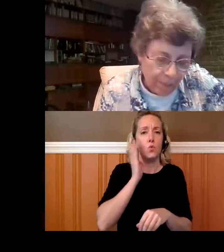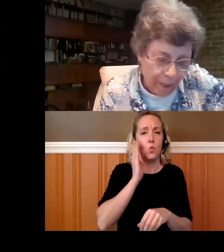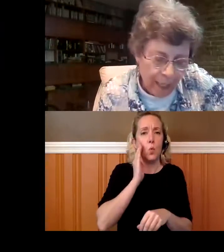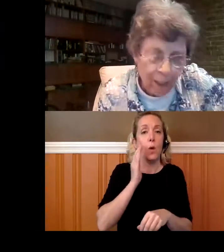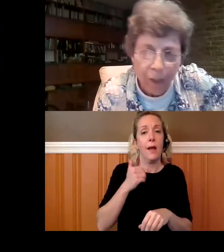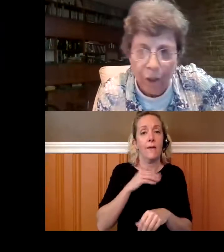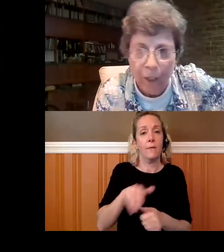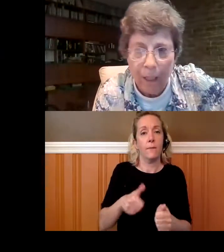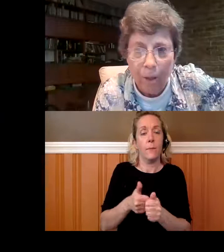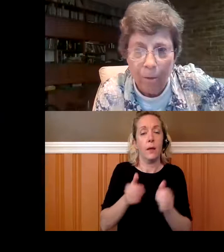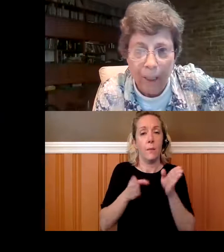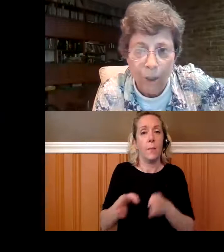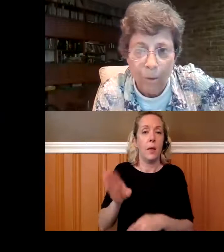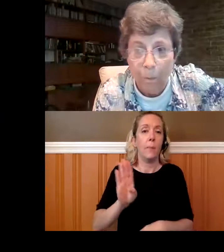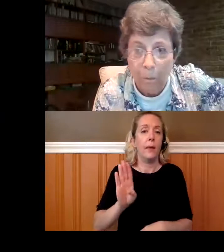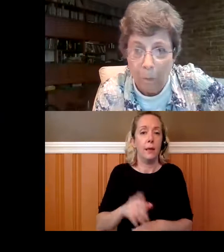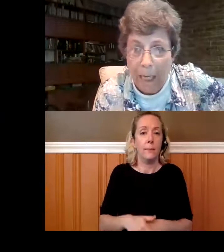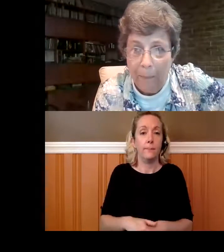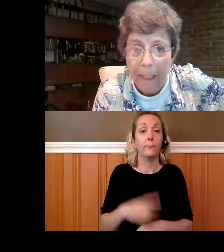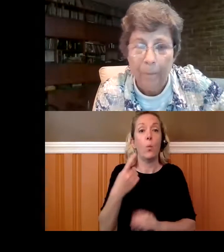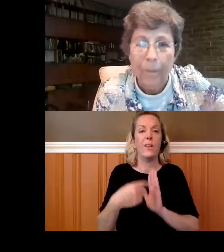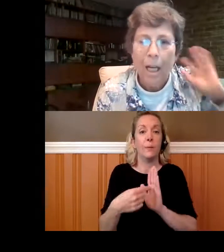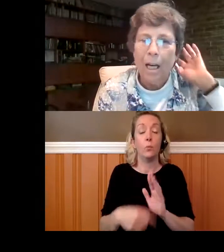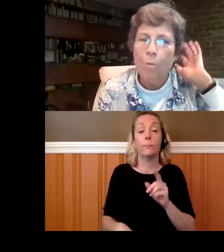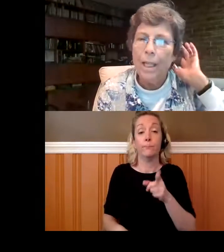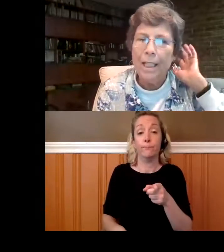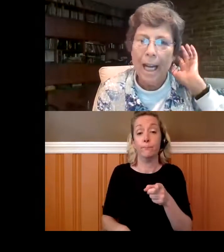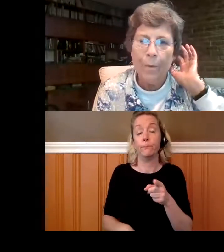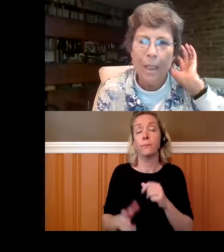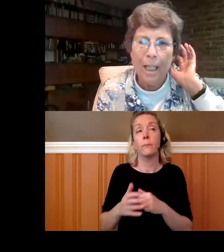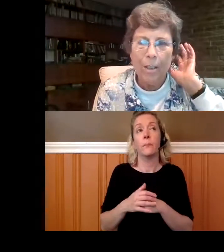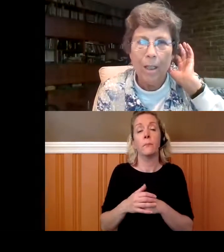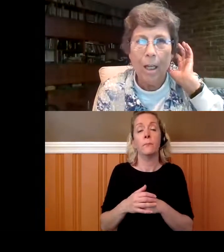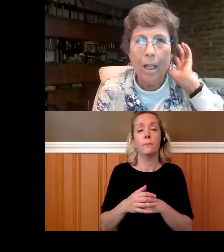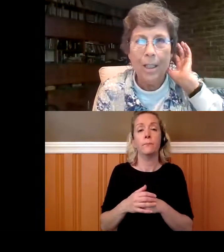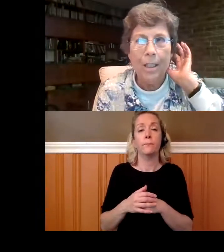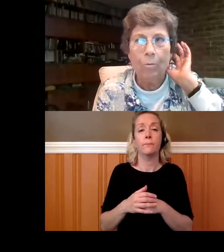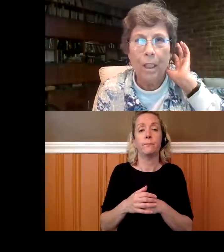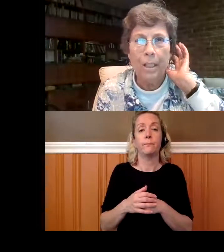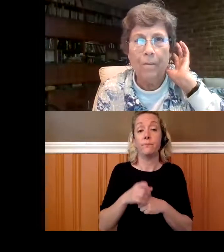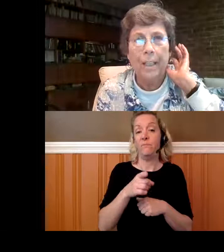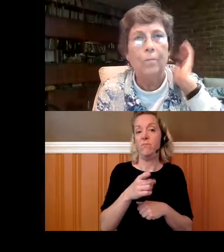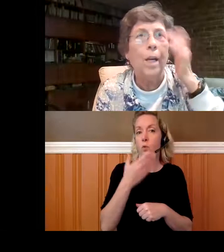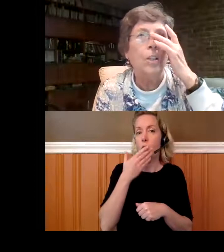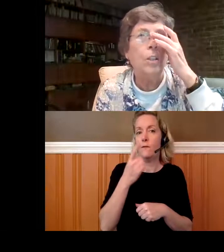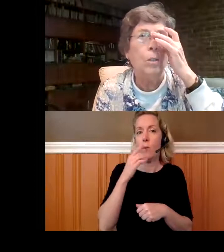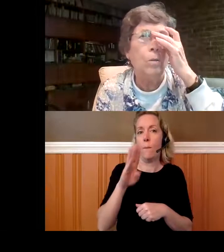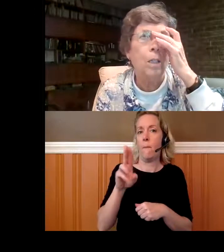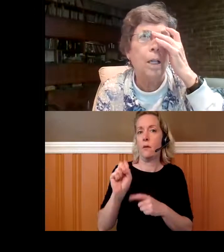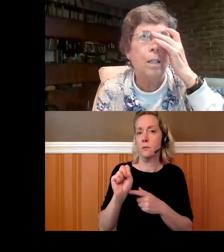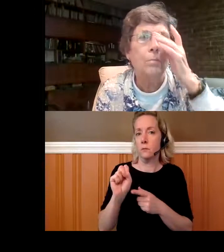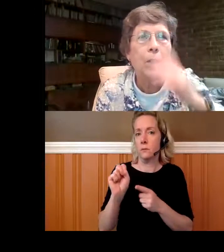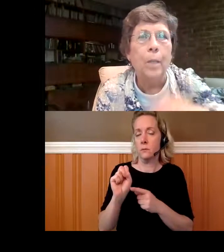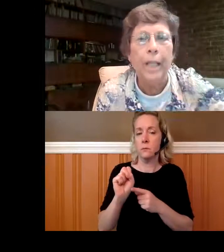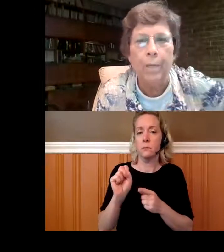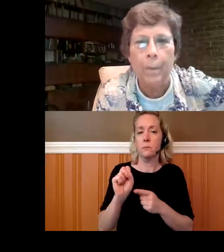B. One example is, this is a really effective way to communicate with a bus driver to let